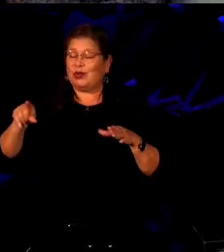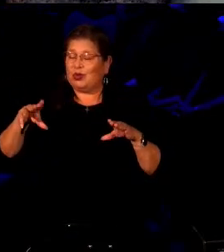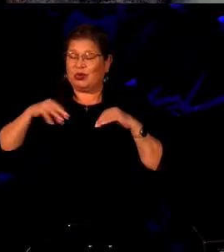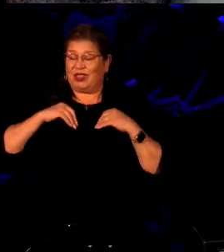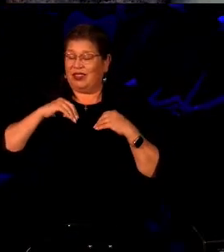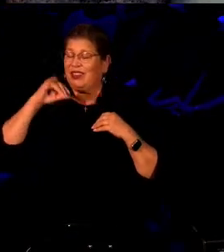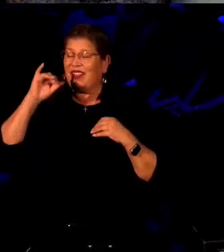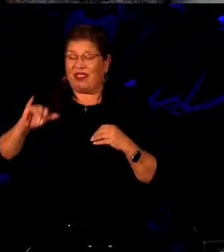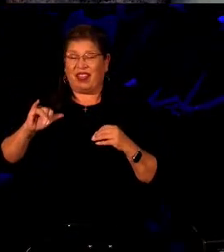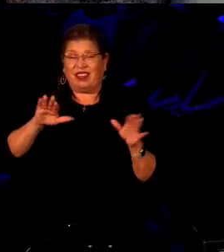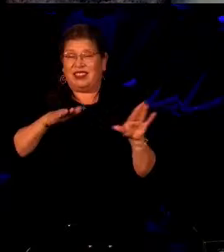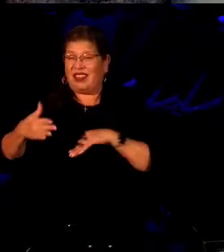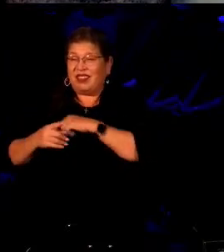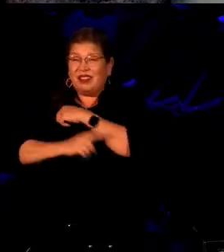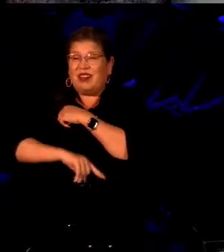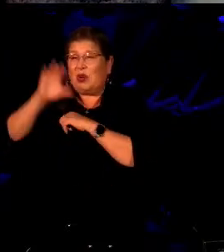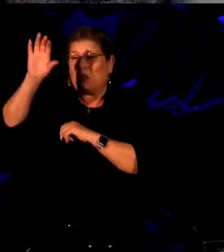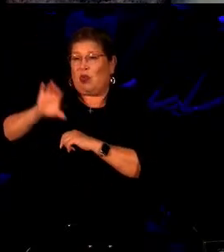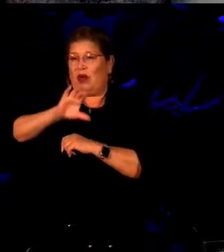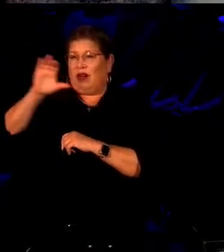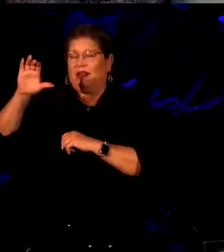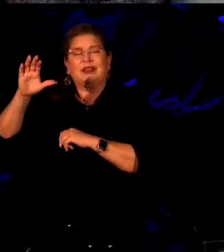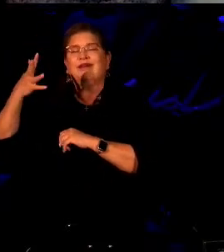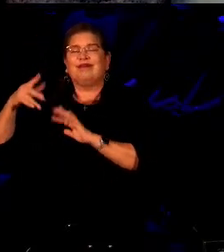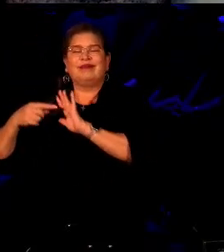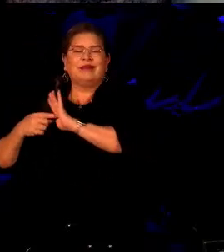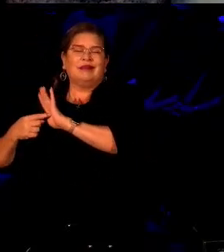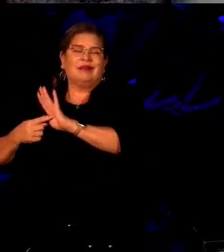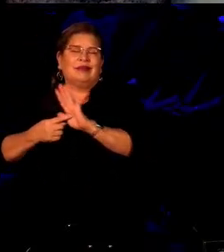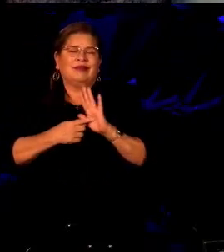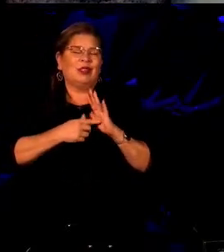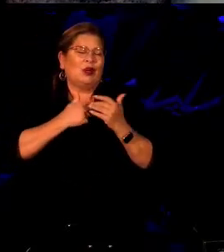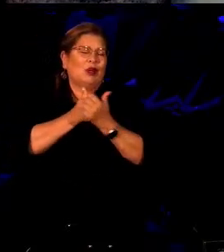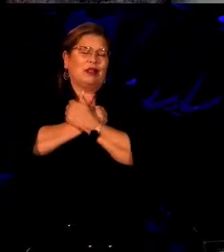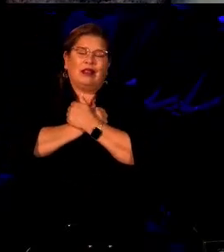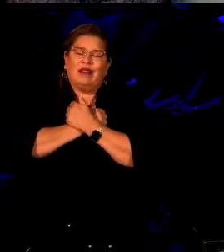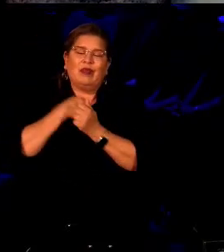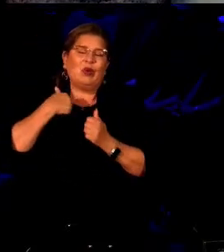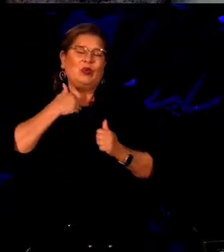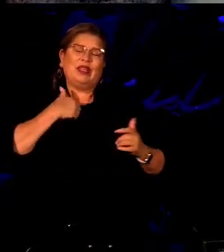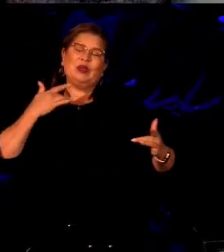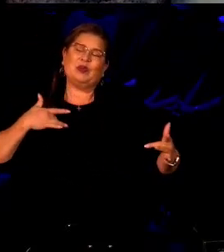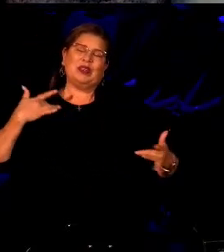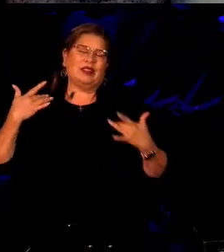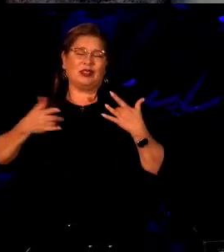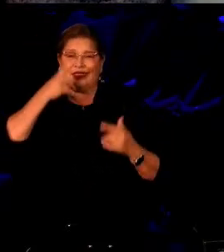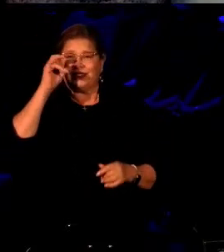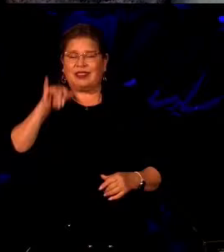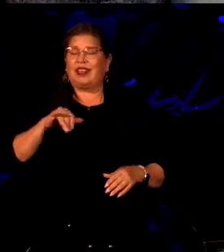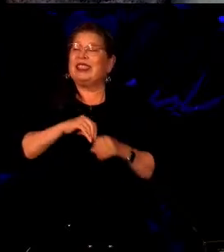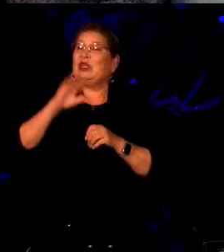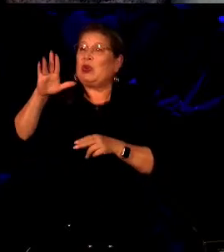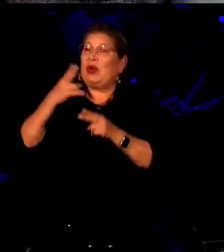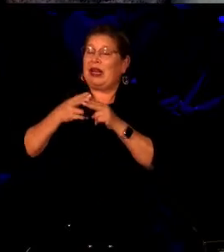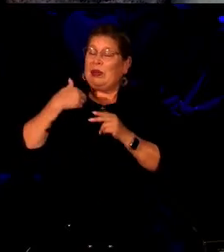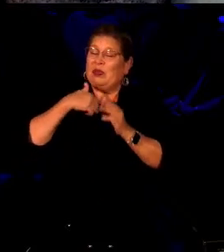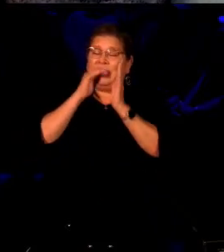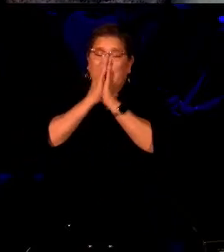the cross, into an emblem of love. We rejoice in that. In your name we